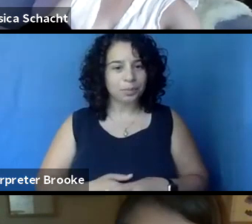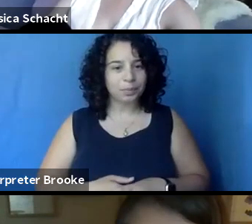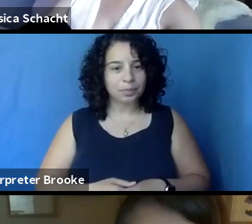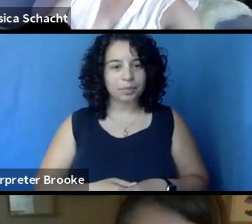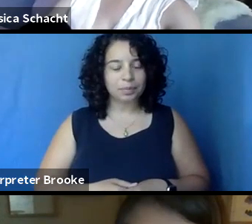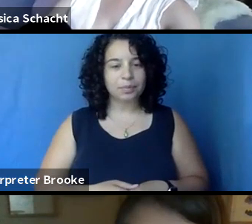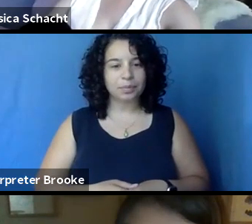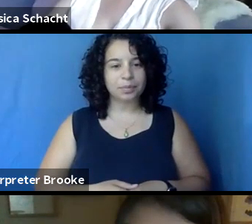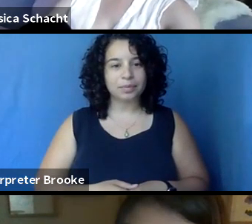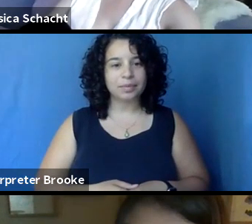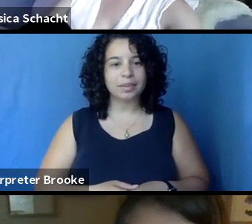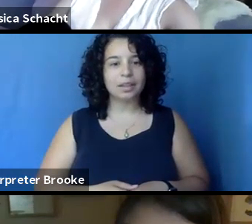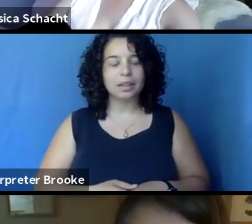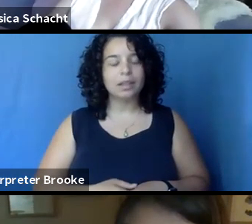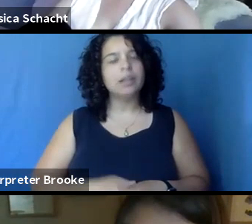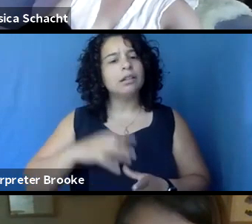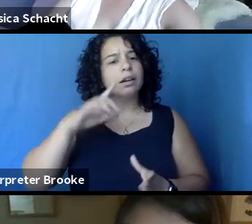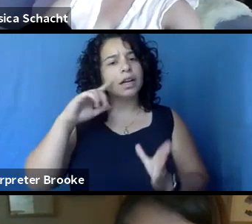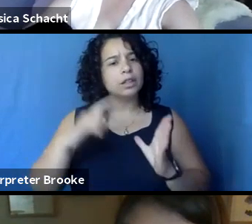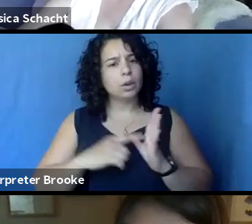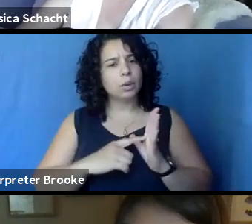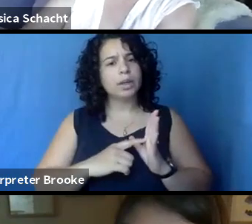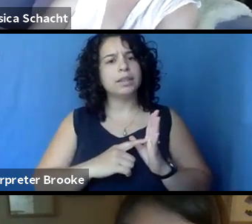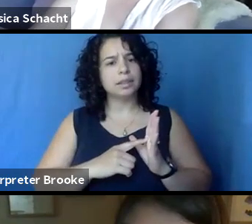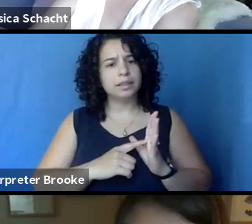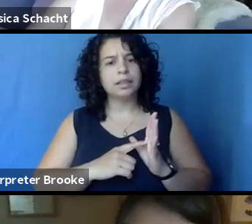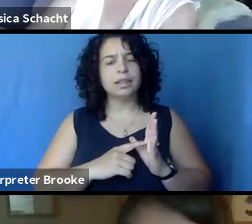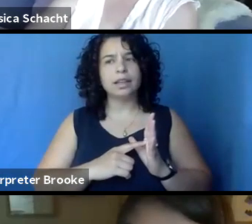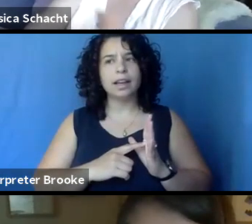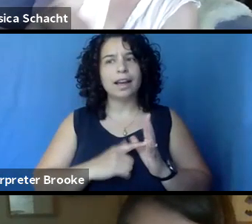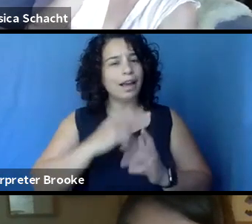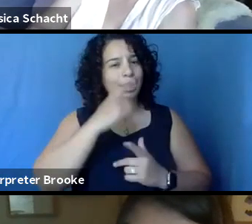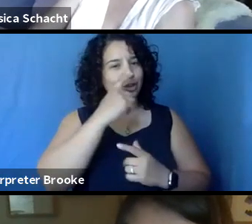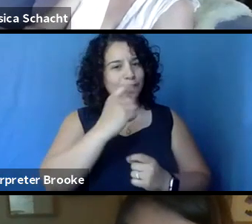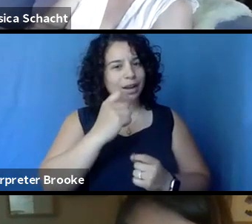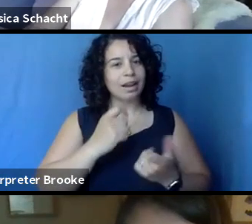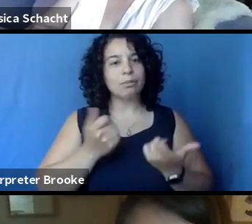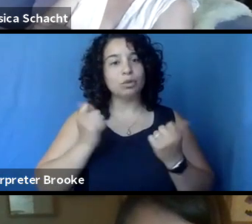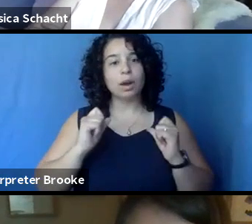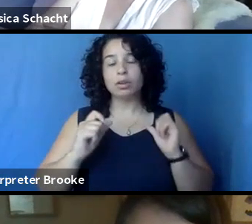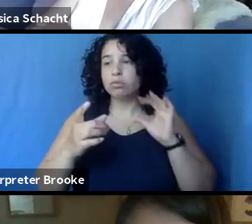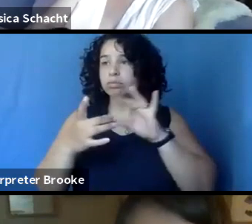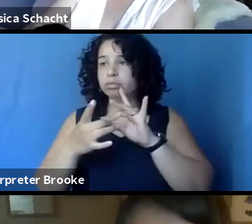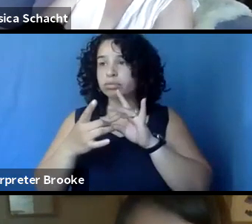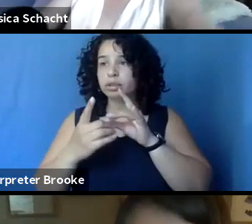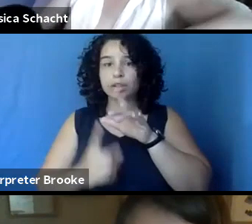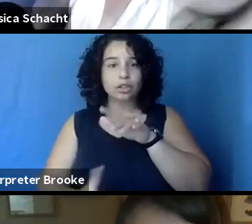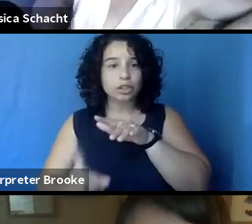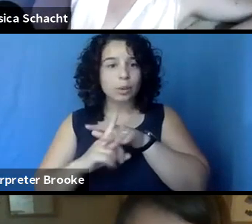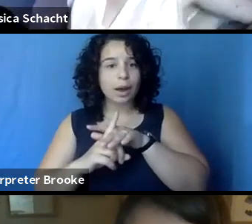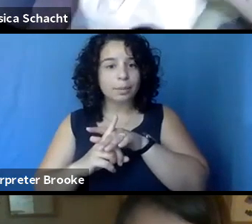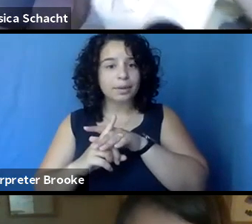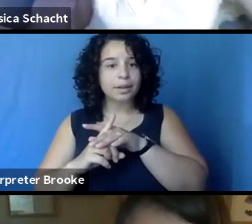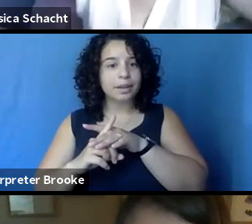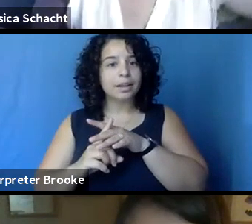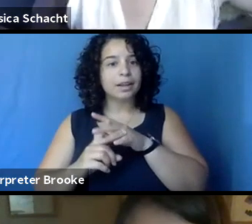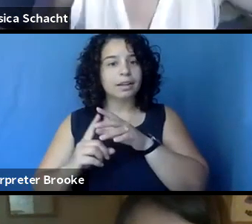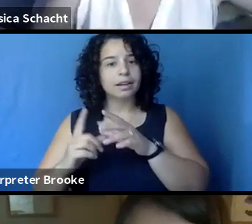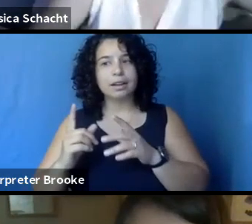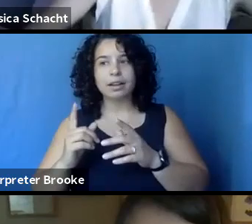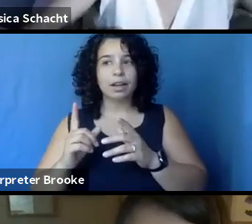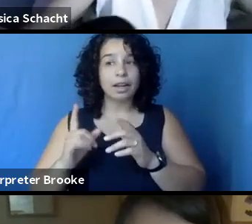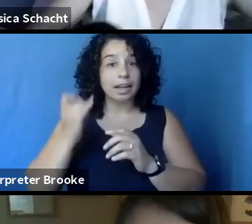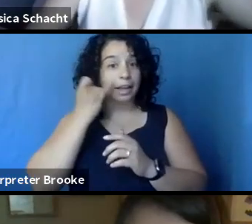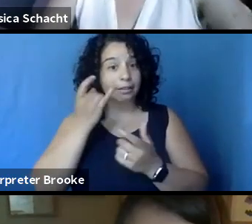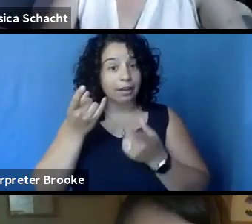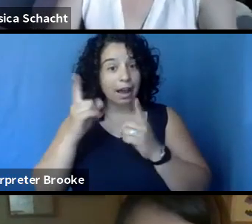relationship between like showing up somewhere and not showing up somewhere, and what it feels like to be with the folks when I do show